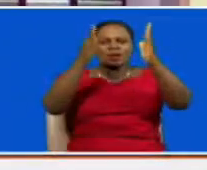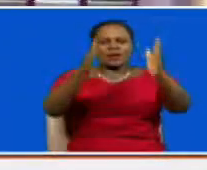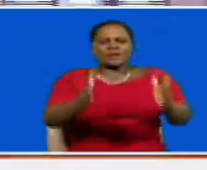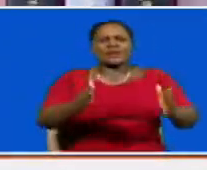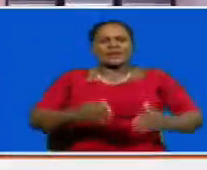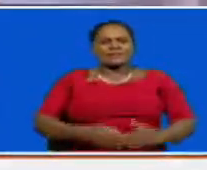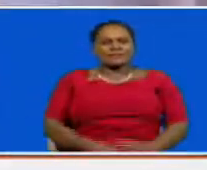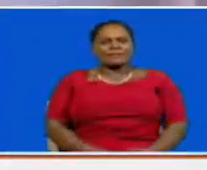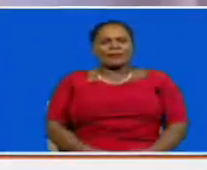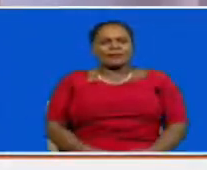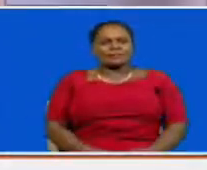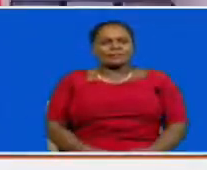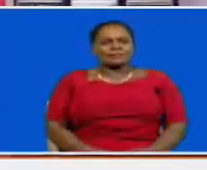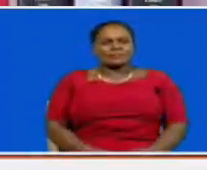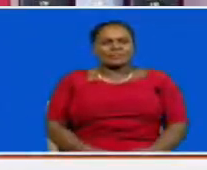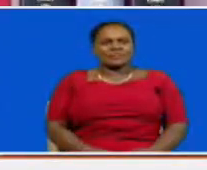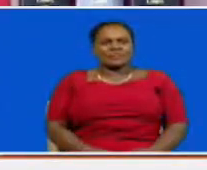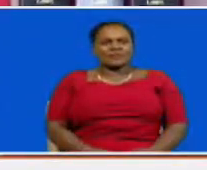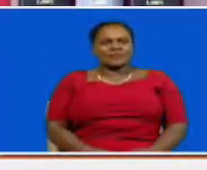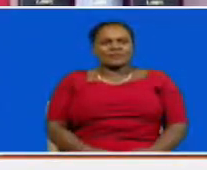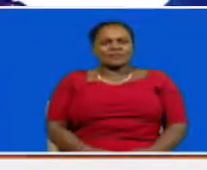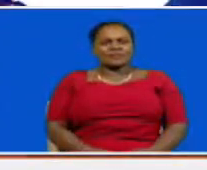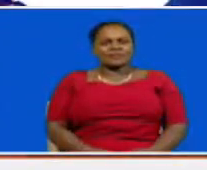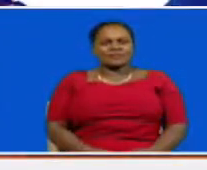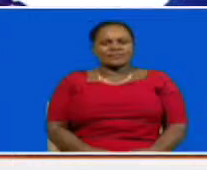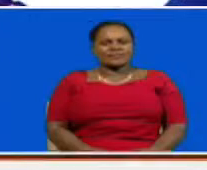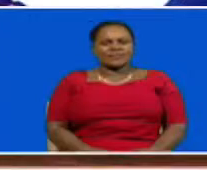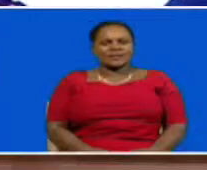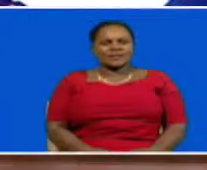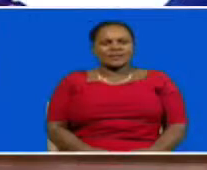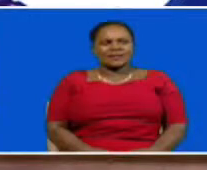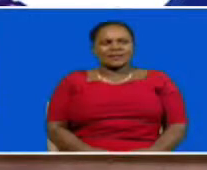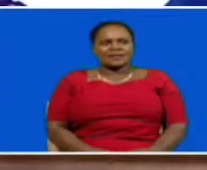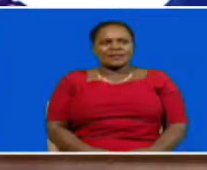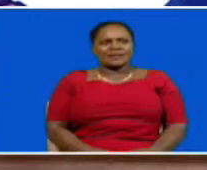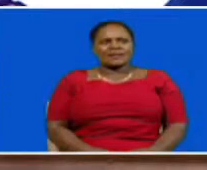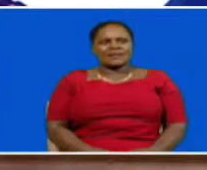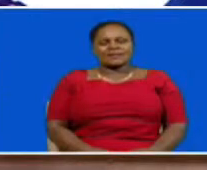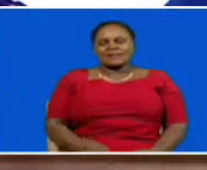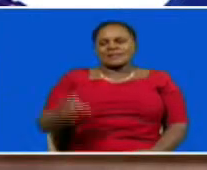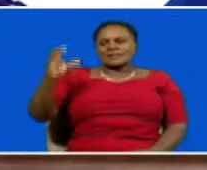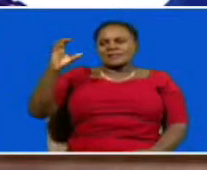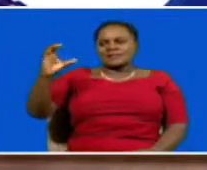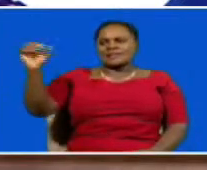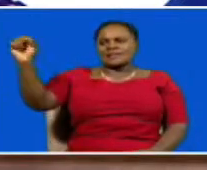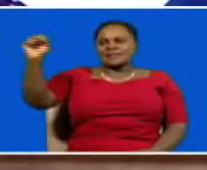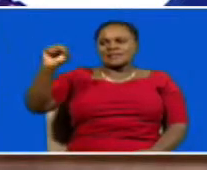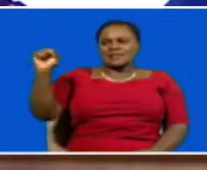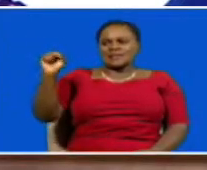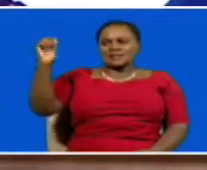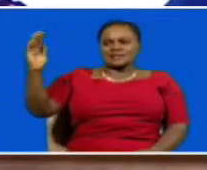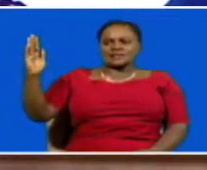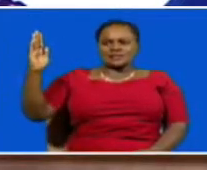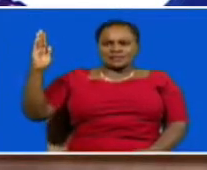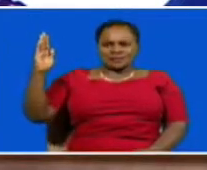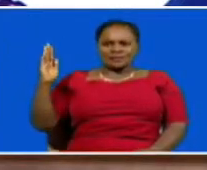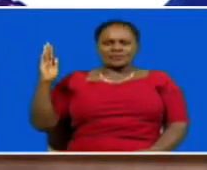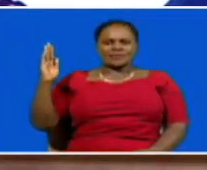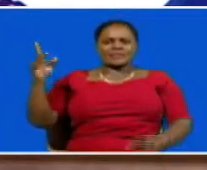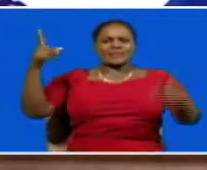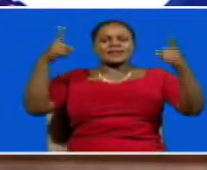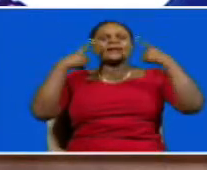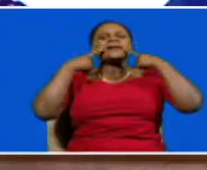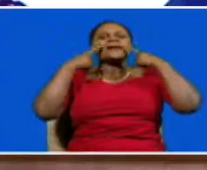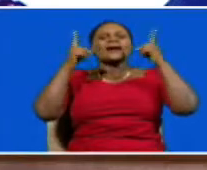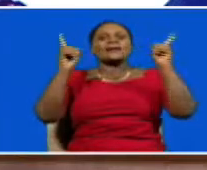Jeff Kirui, KTN News. Moving on, Interior Cabinet Secretary Kithuri Kindiki has